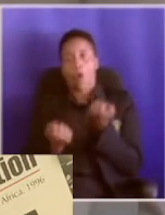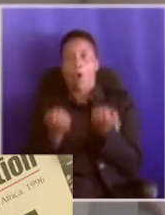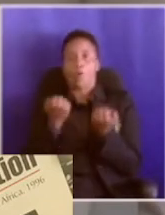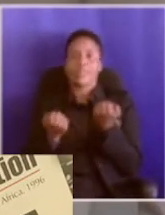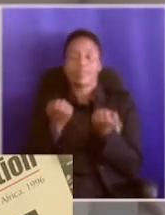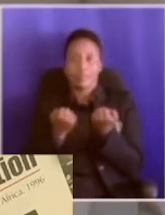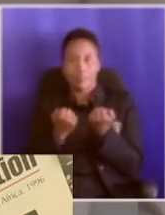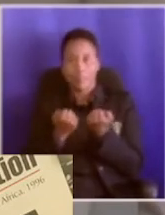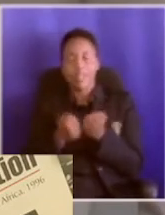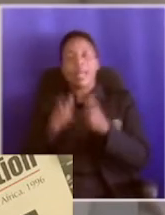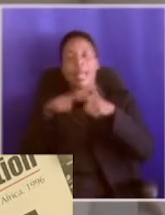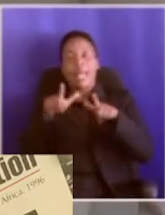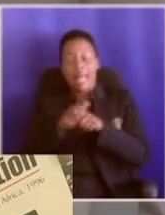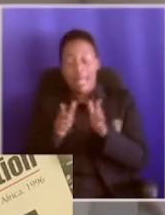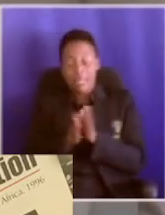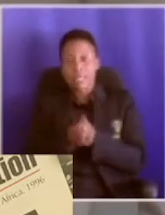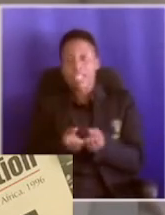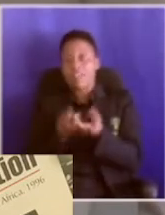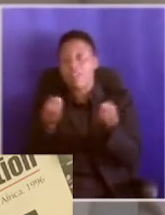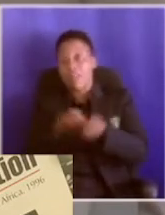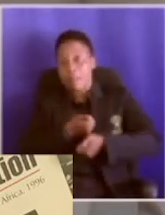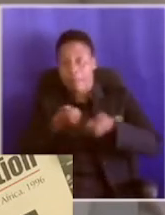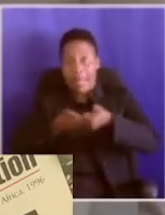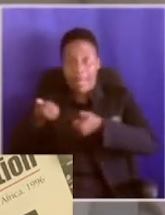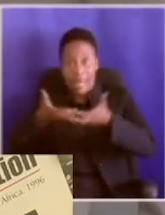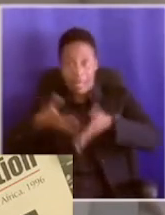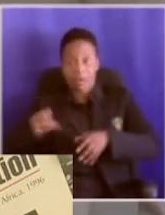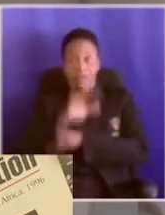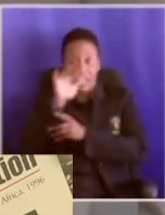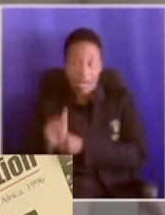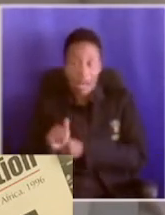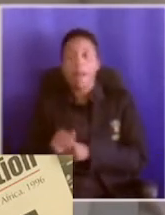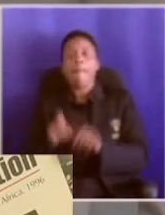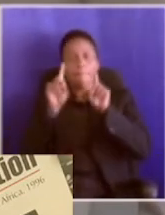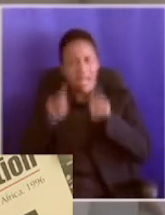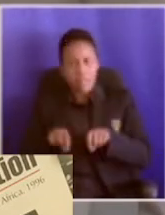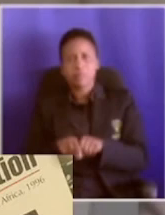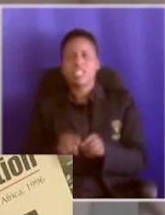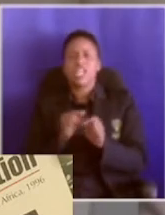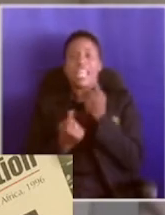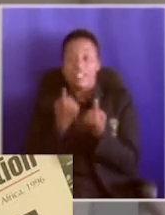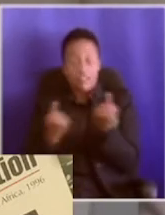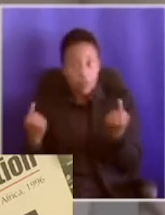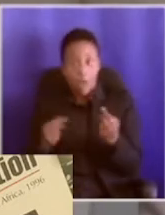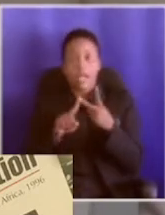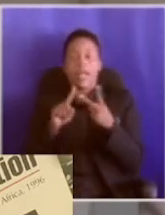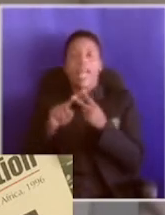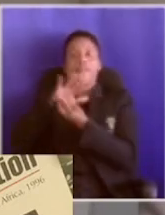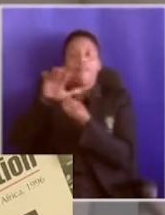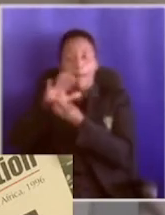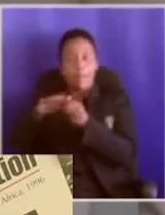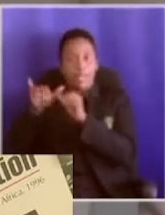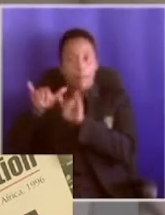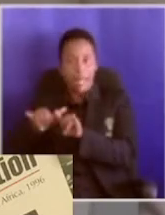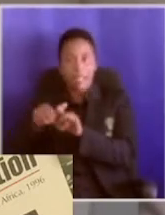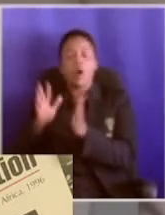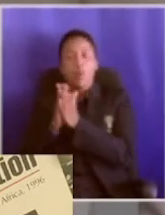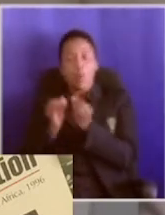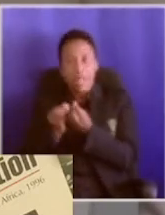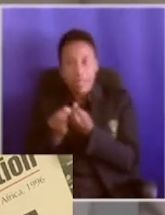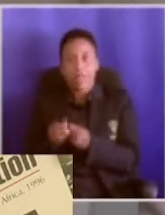Chair, land redistribution in South Africa must be individual and family-based, with tenants and farm workers